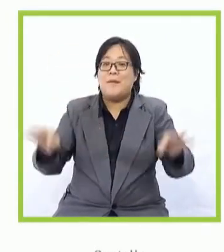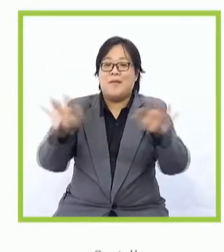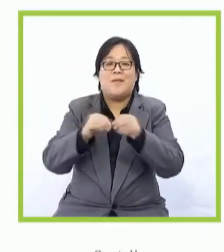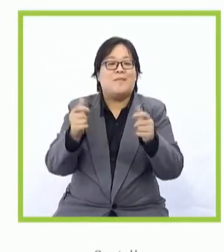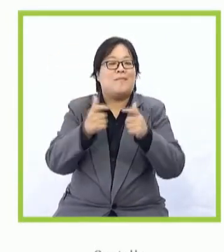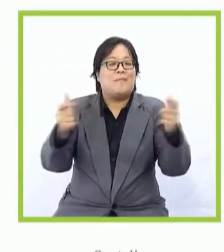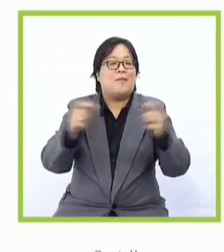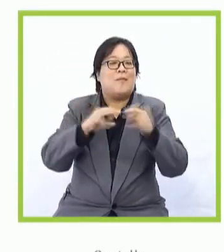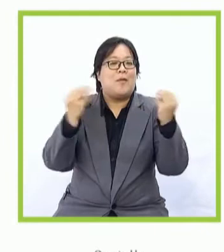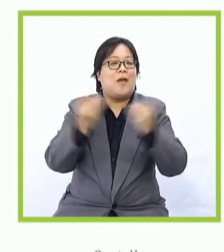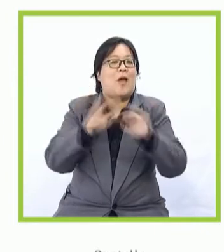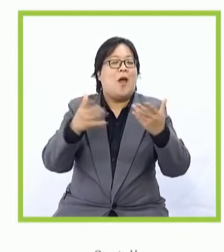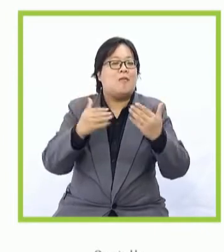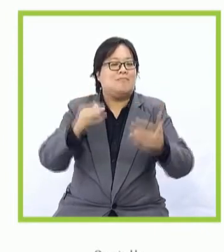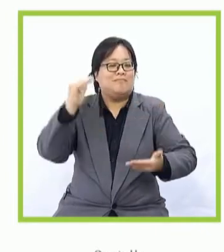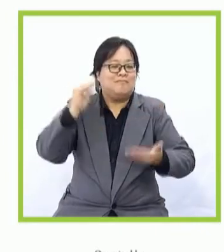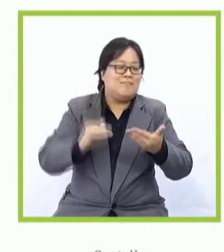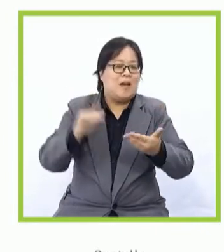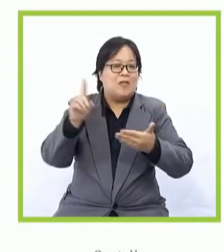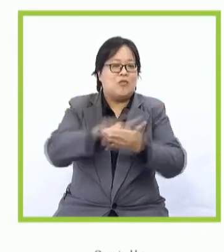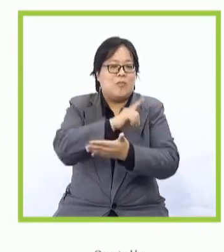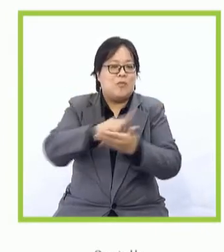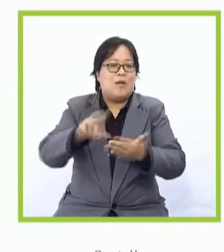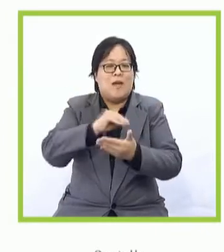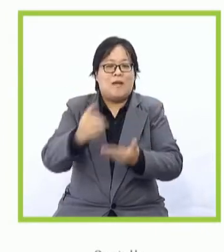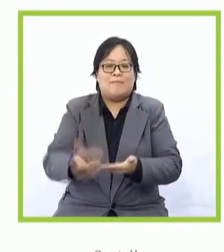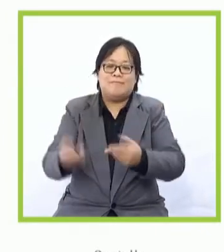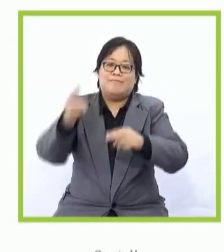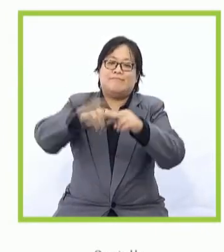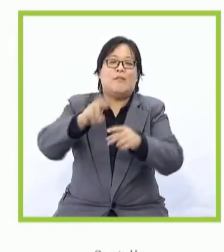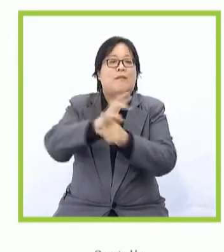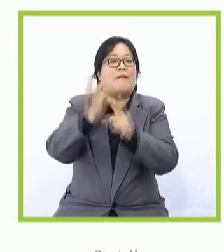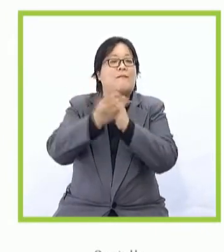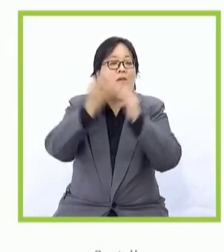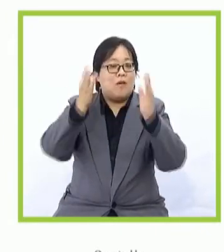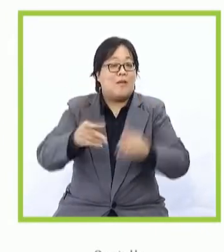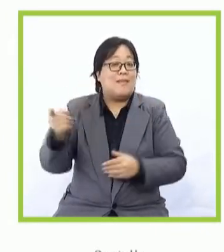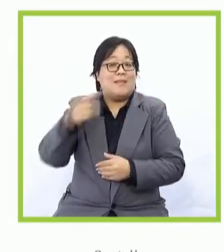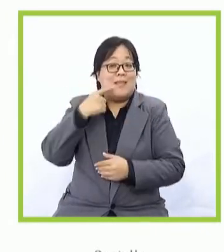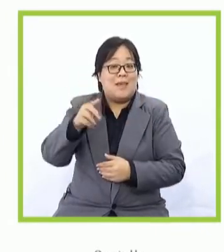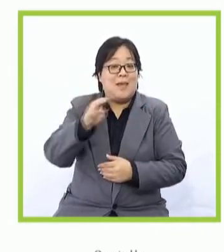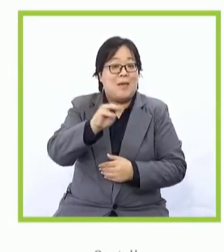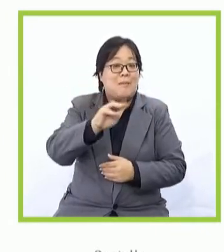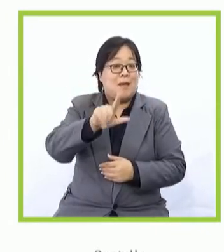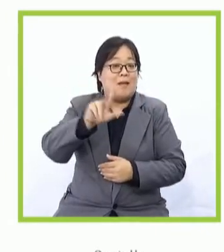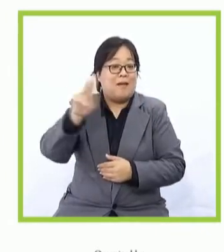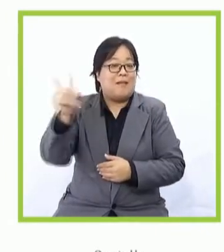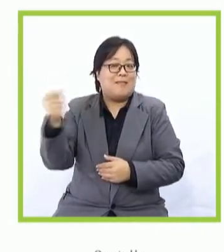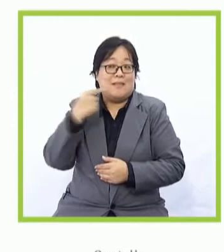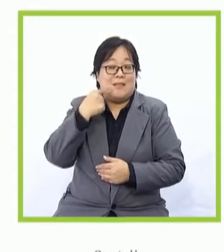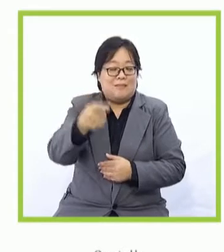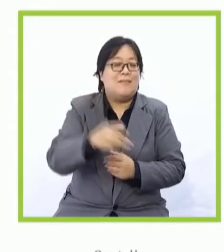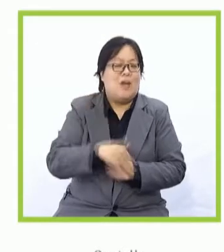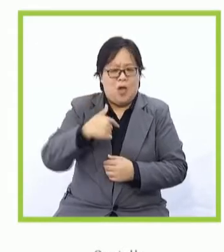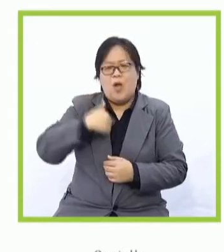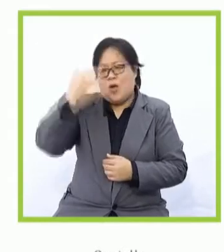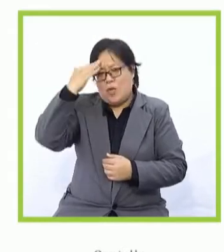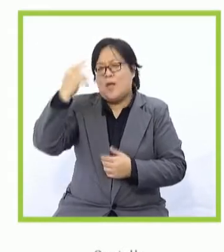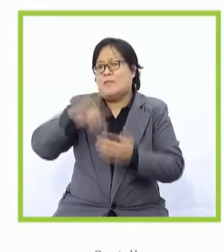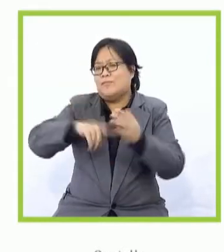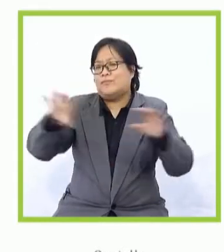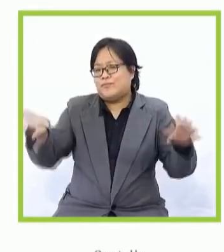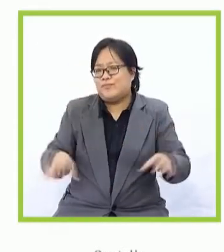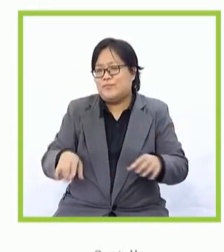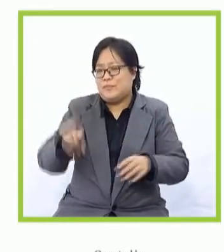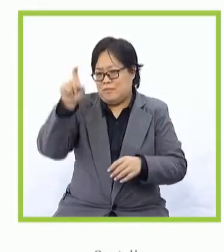in tackling discrimination, in improving the welfare of ordinary people, he said this to Martin Luther King. He said, look, I know what I have to do, but you have to